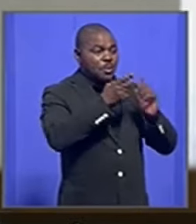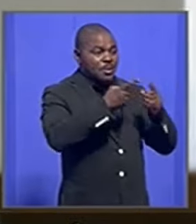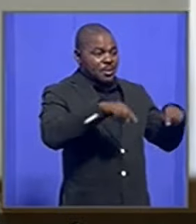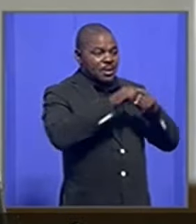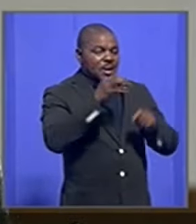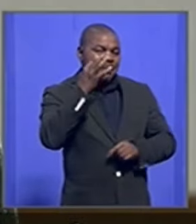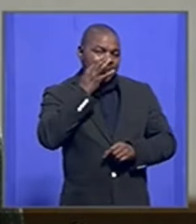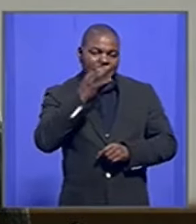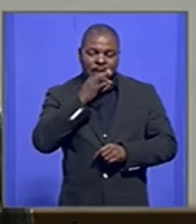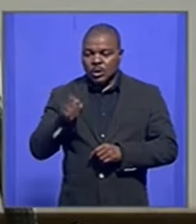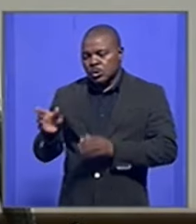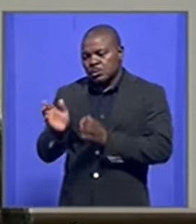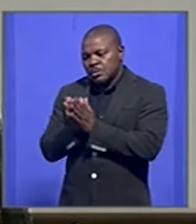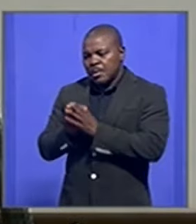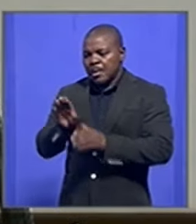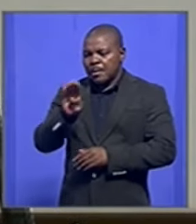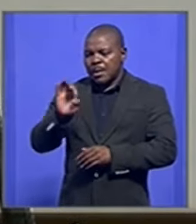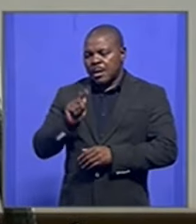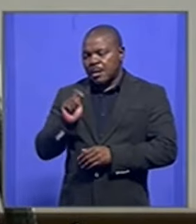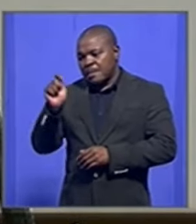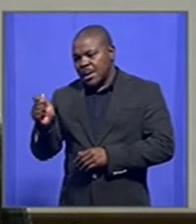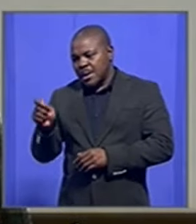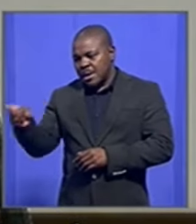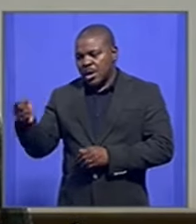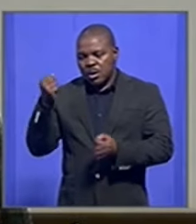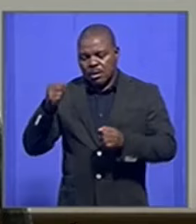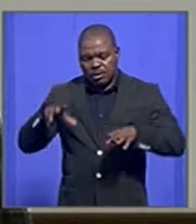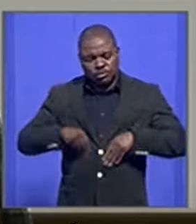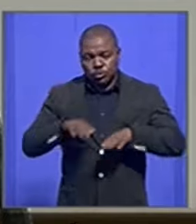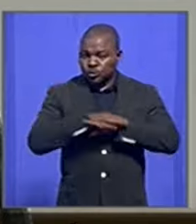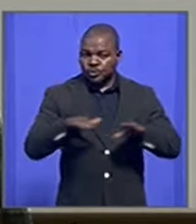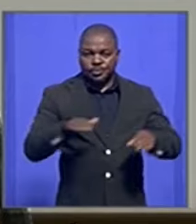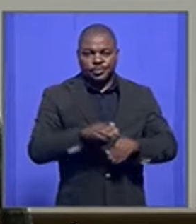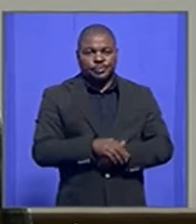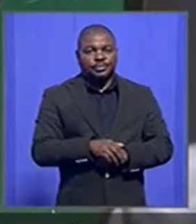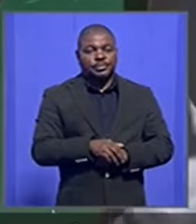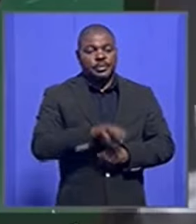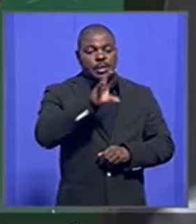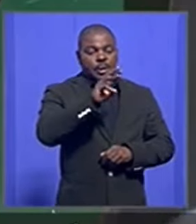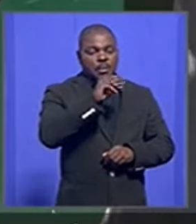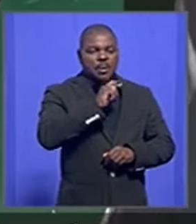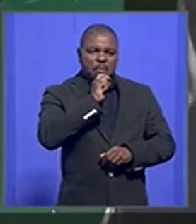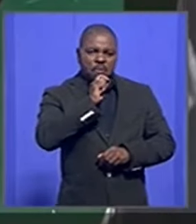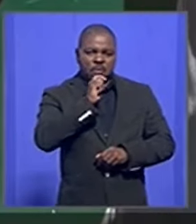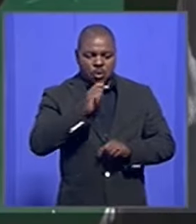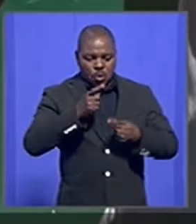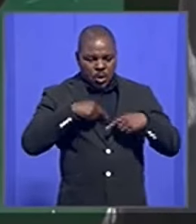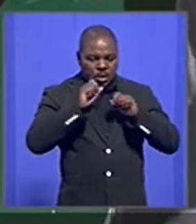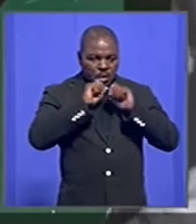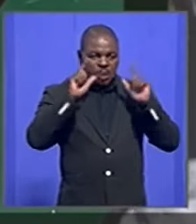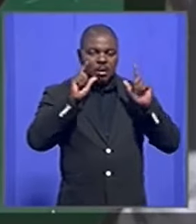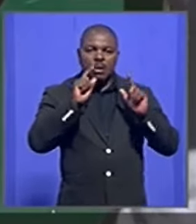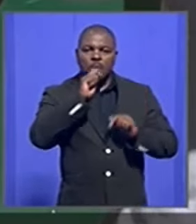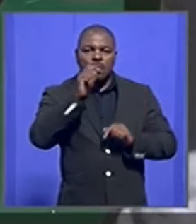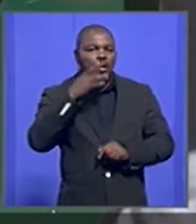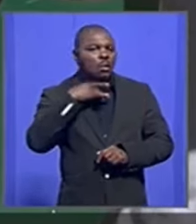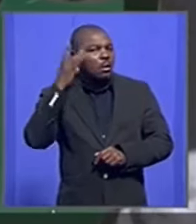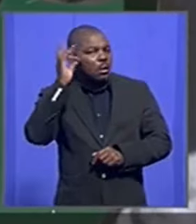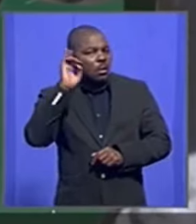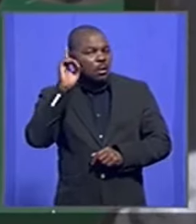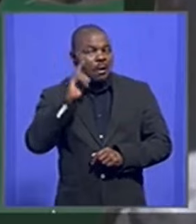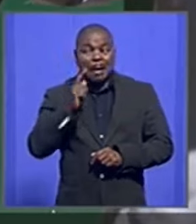se rebolelwe beile. La bone phakela re tsogile ke ha ile gore re utlwella gore